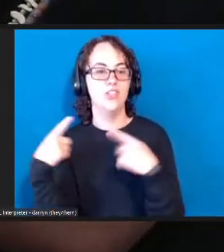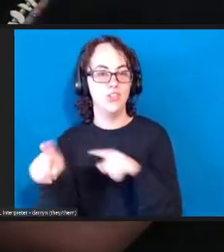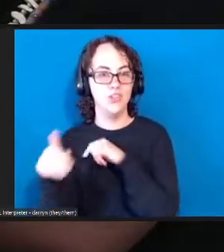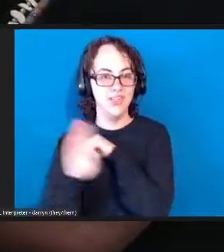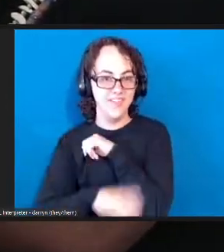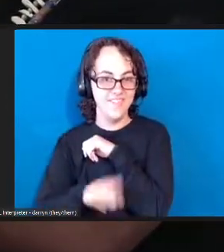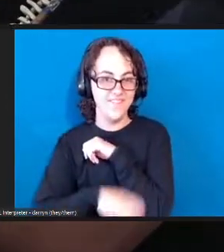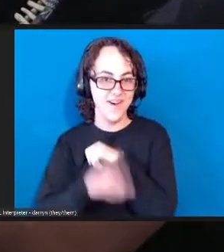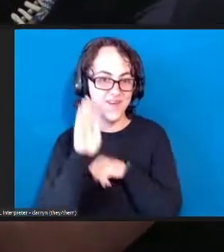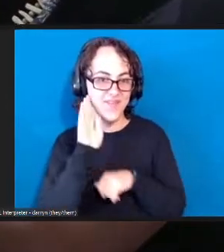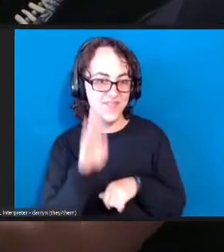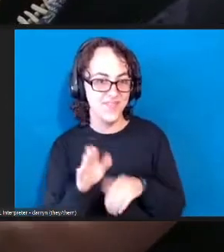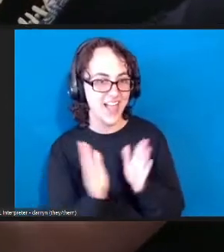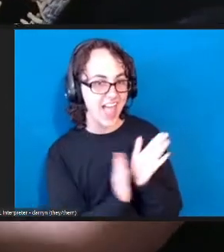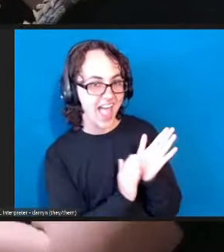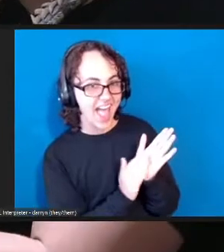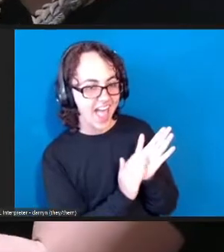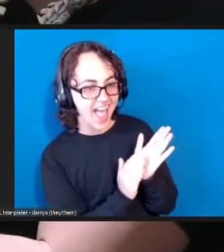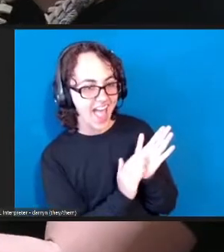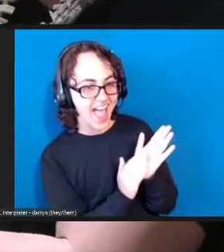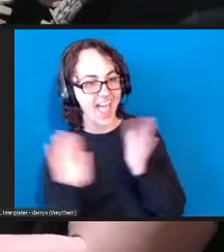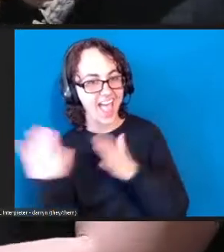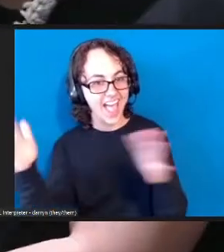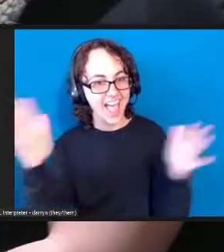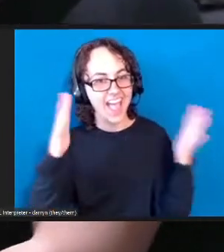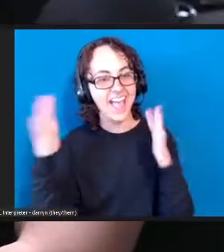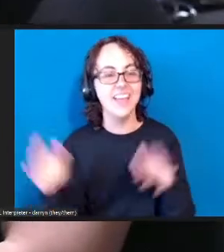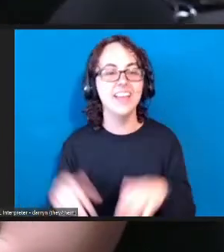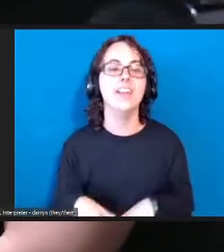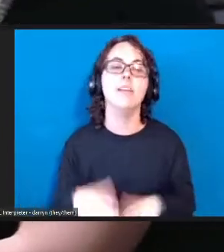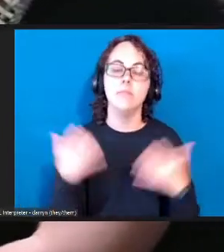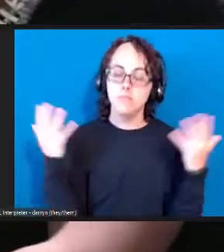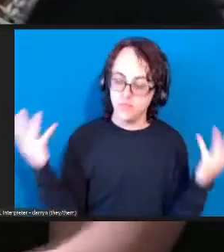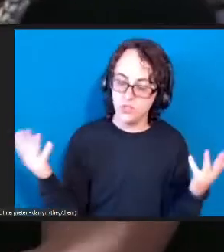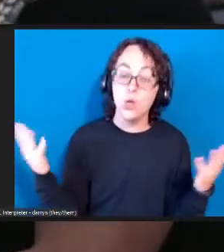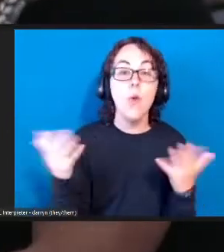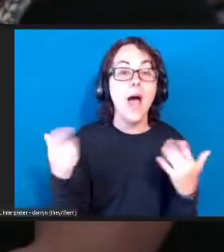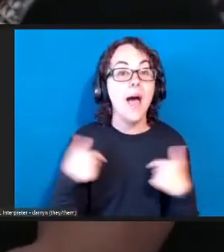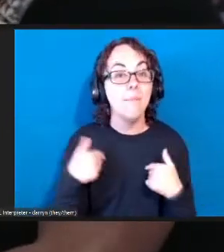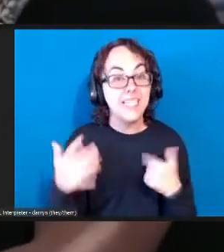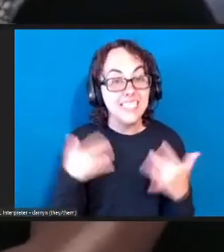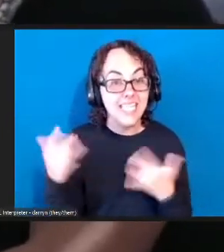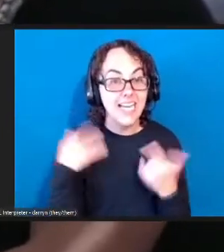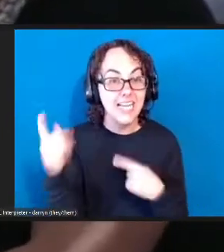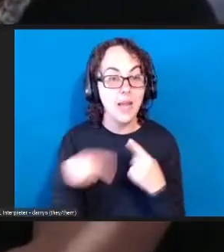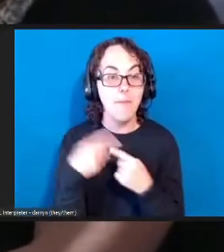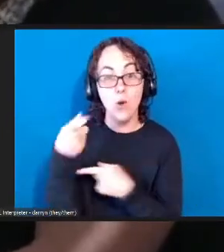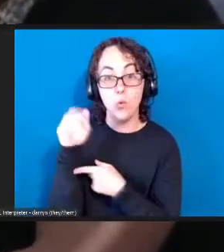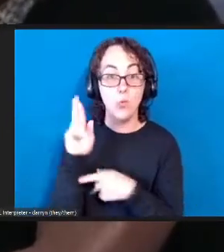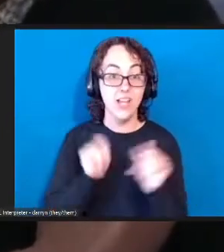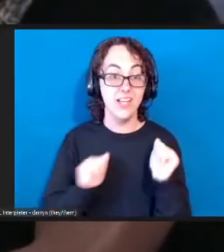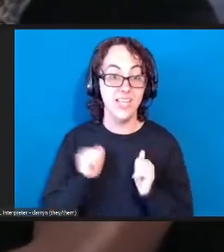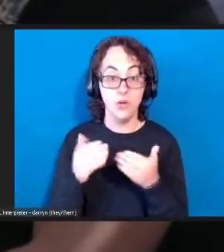<thank you. laughs> and what excites me about queer theater in general, I